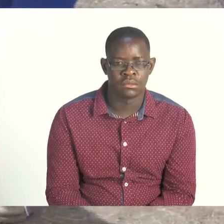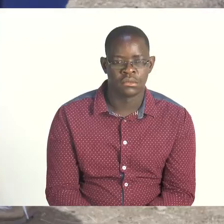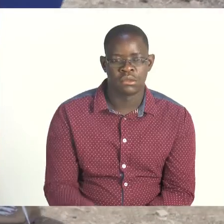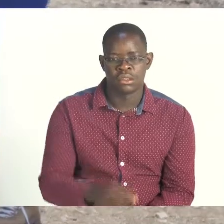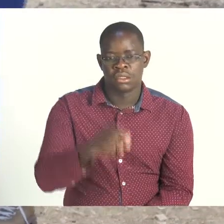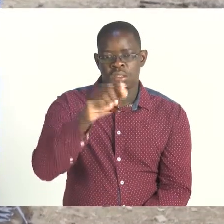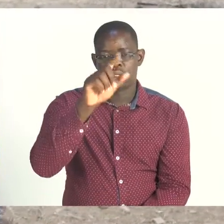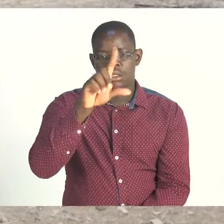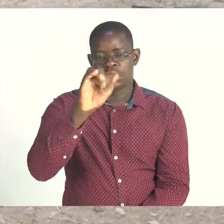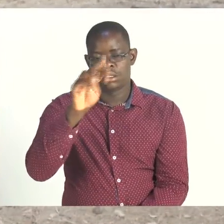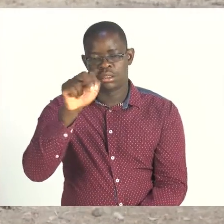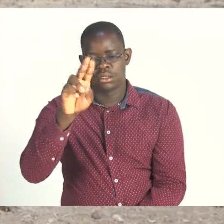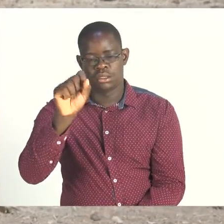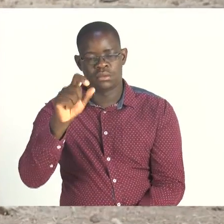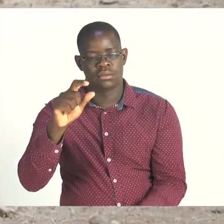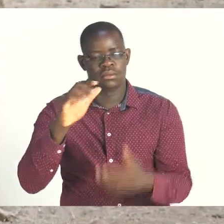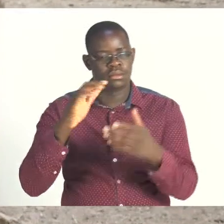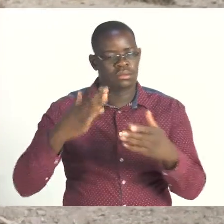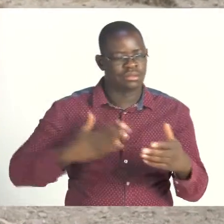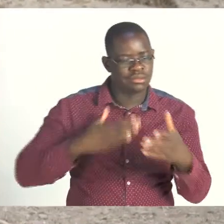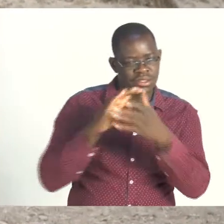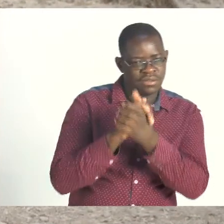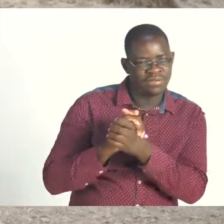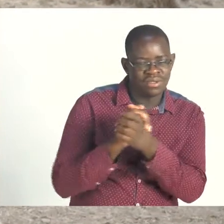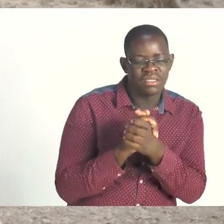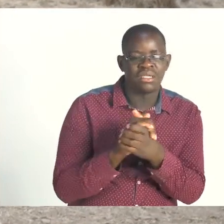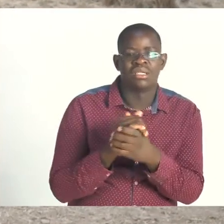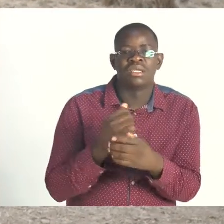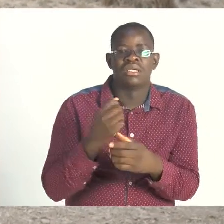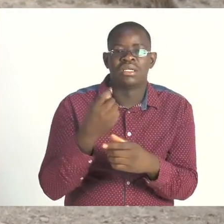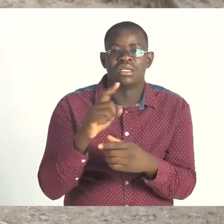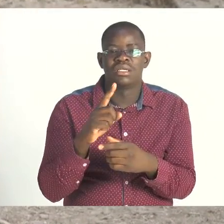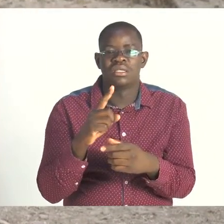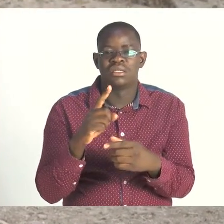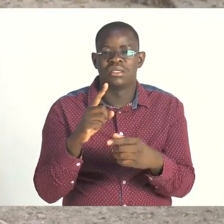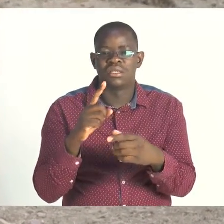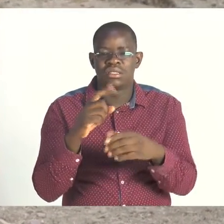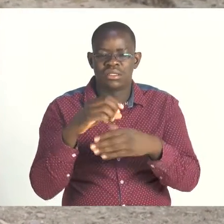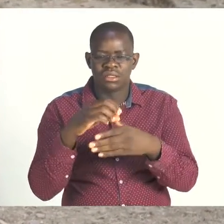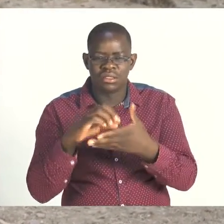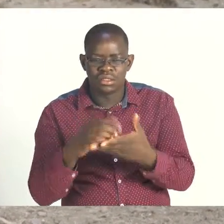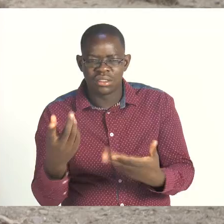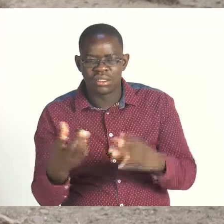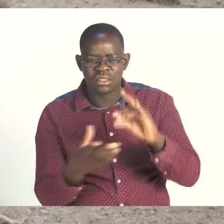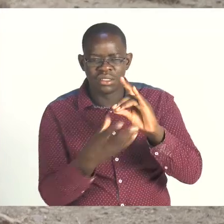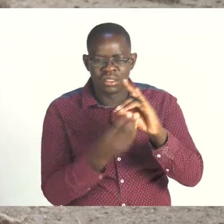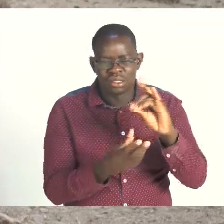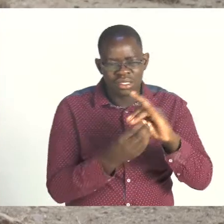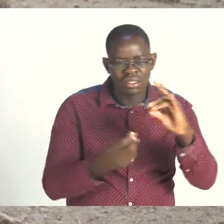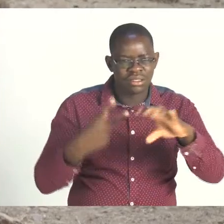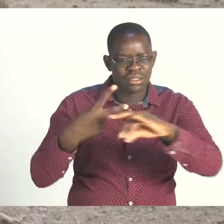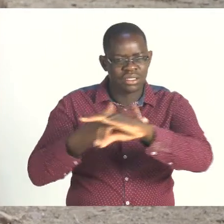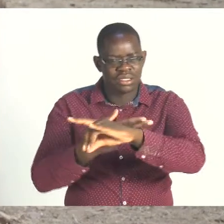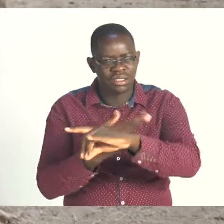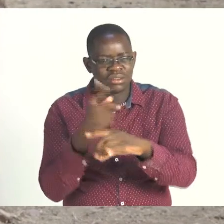Linus, my friend, I heard. What did you lose? Was it a goat or a sheep?